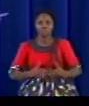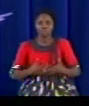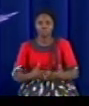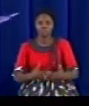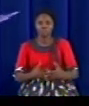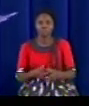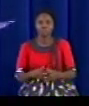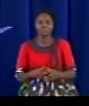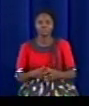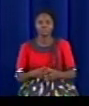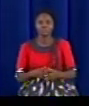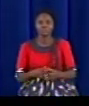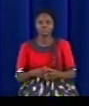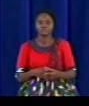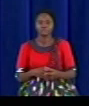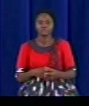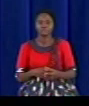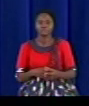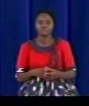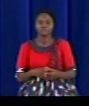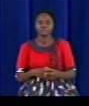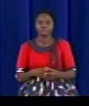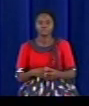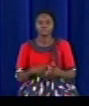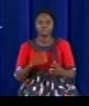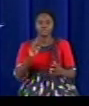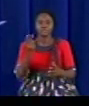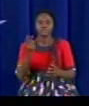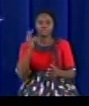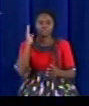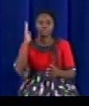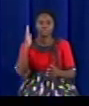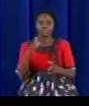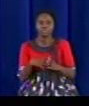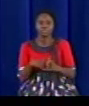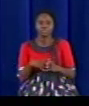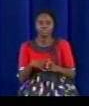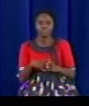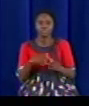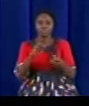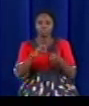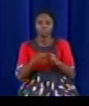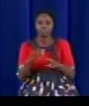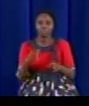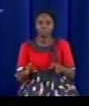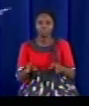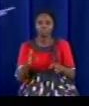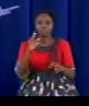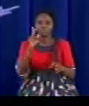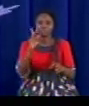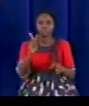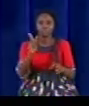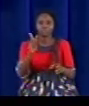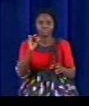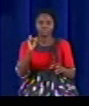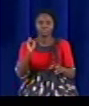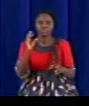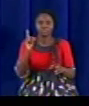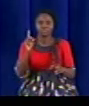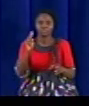after 1 year of marriage. The second one is a case of a kidney stone within